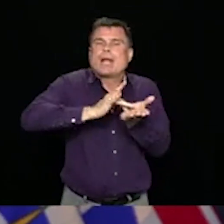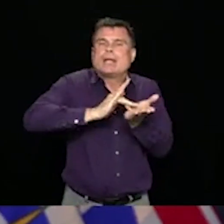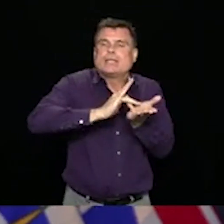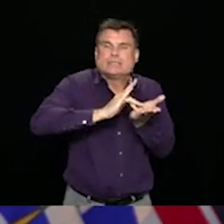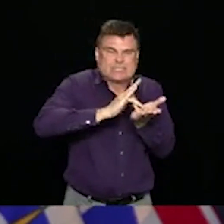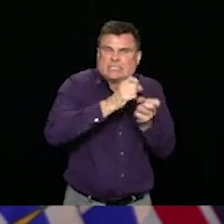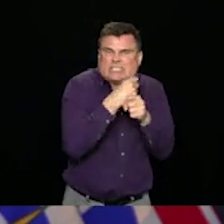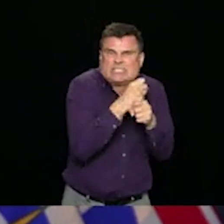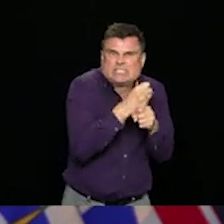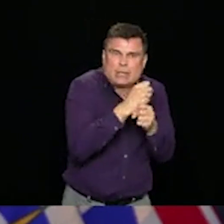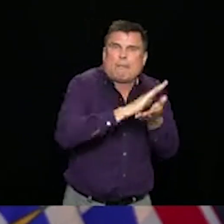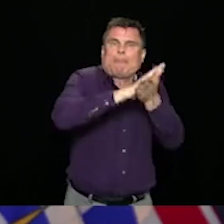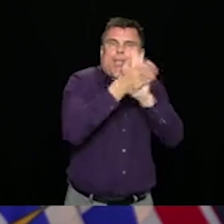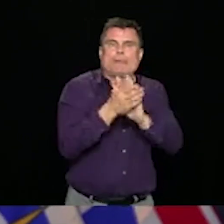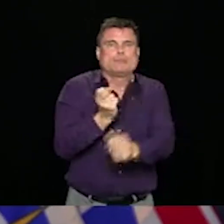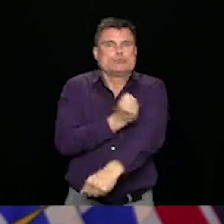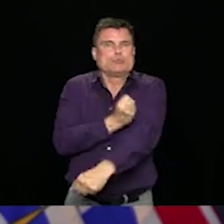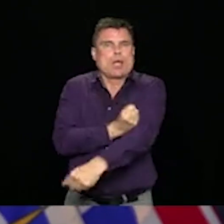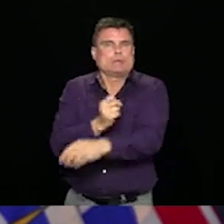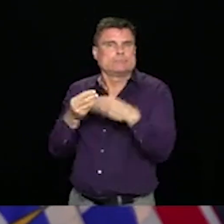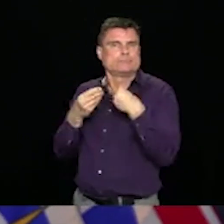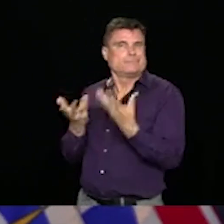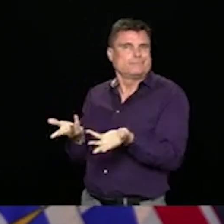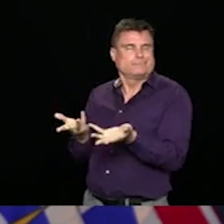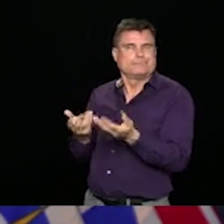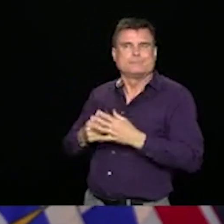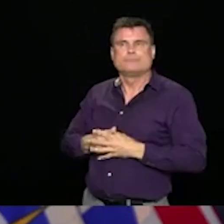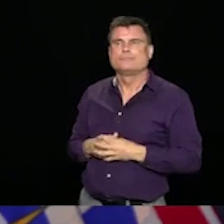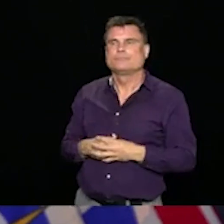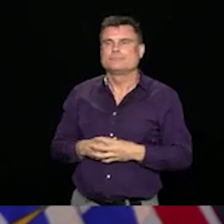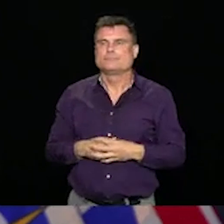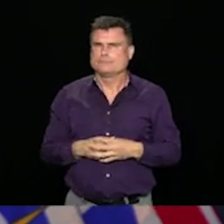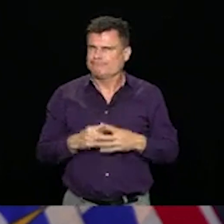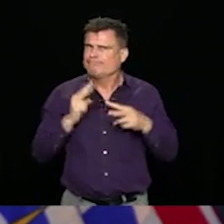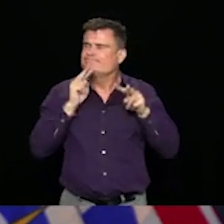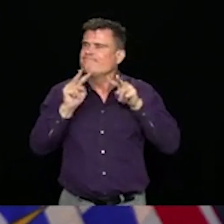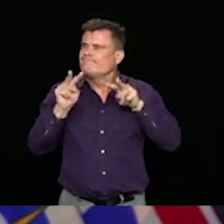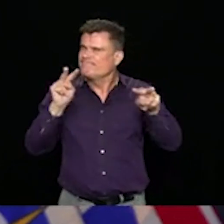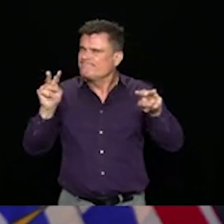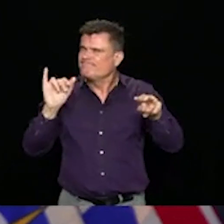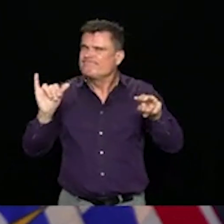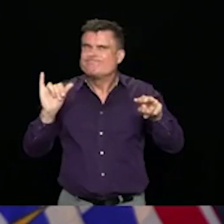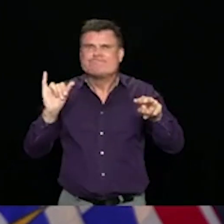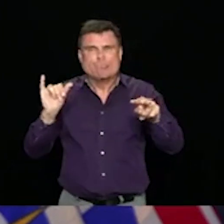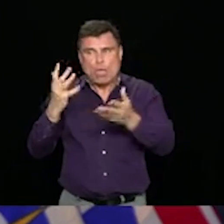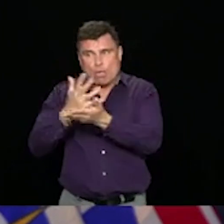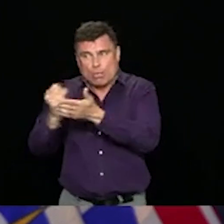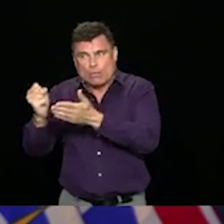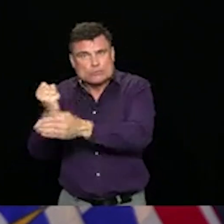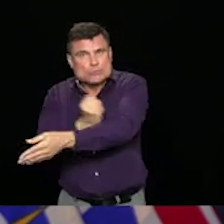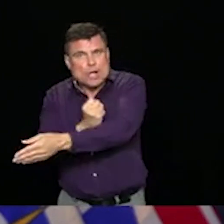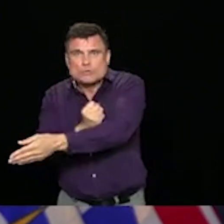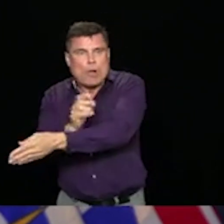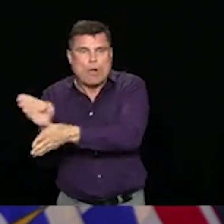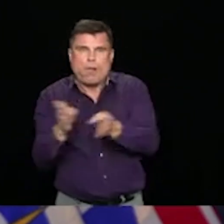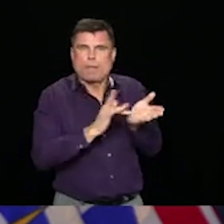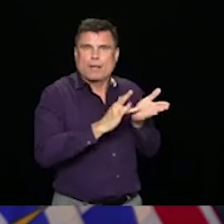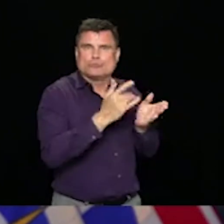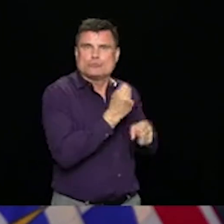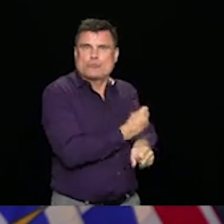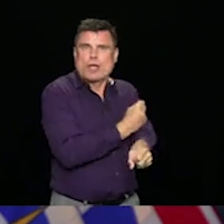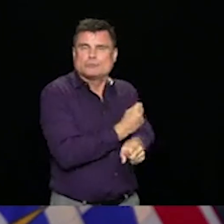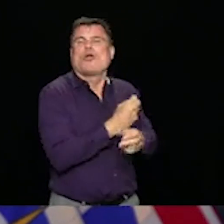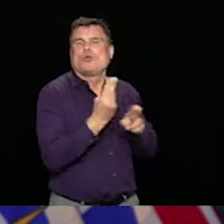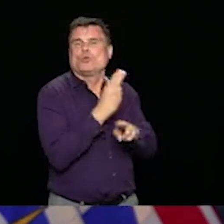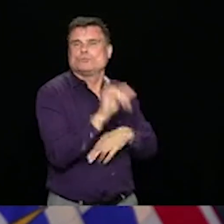we would like to see. And there's started to be some uptake with clinicians in the interior, which is good news. People